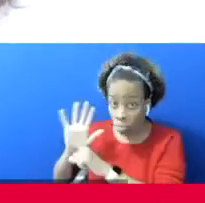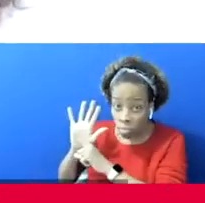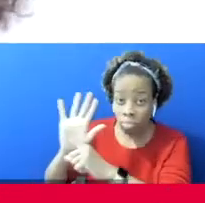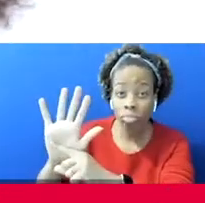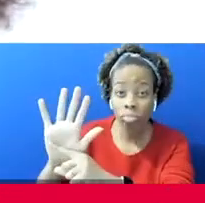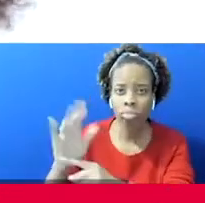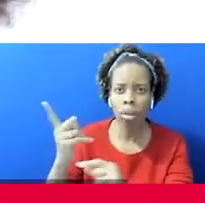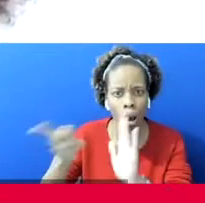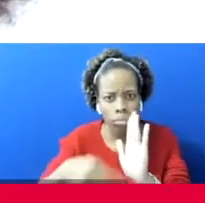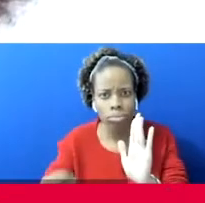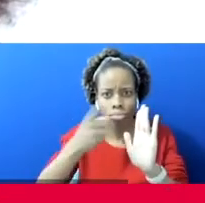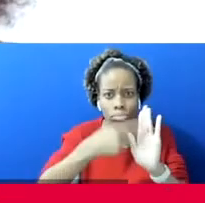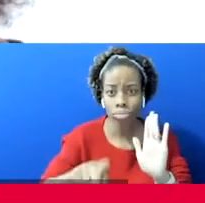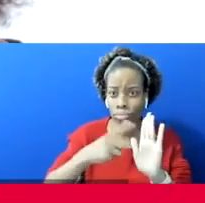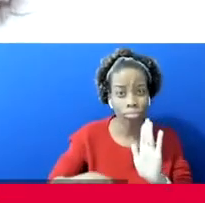blah. So